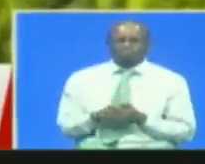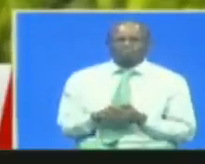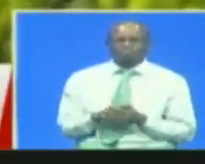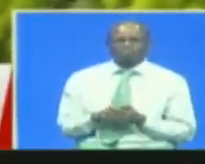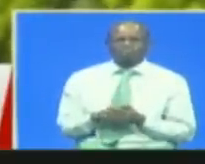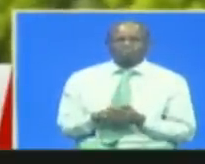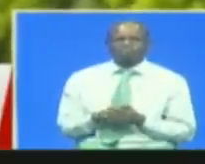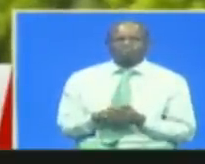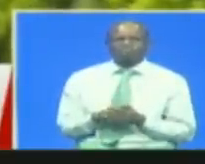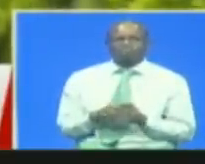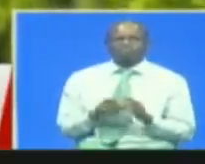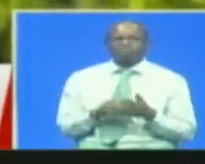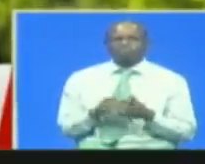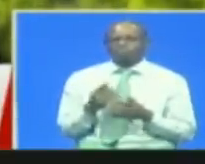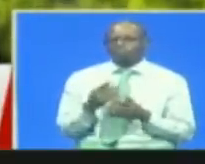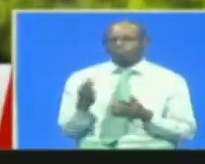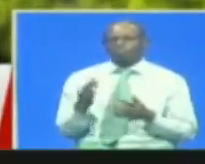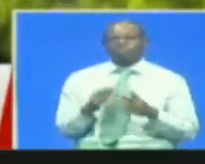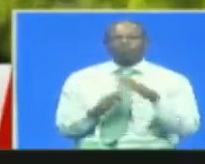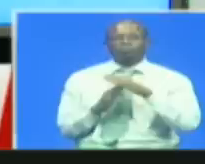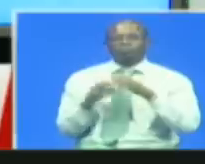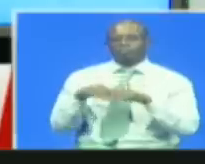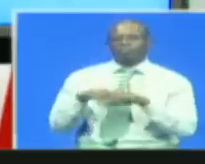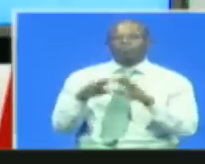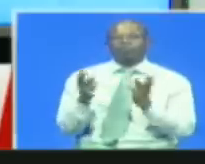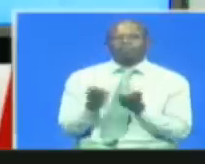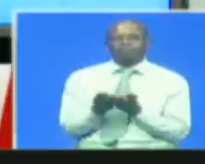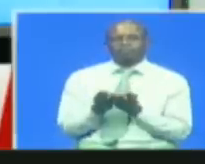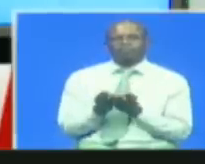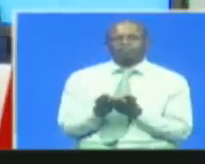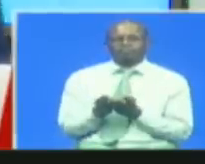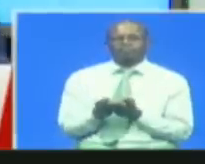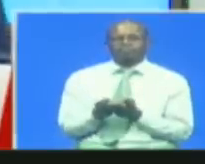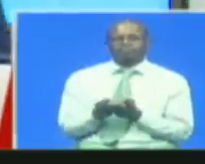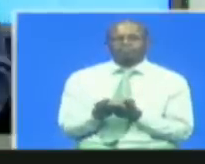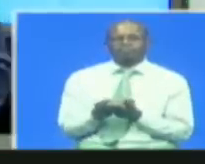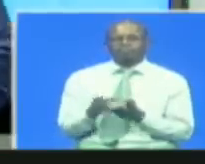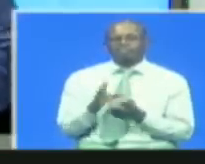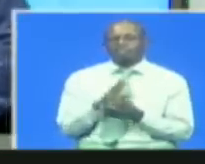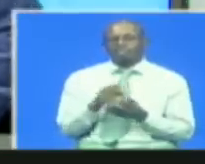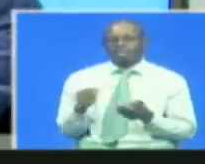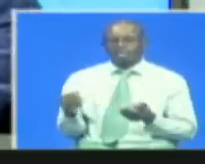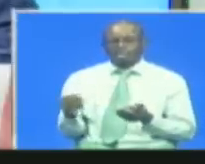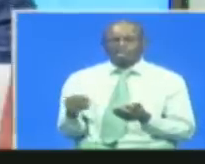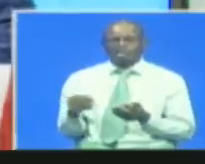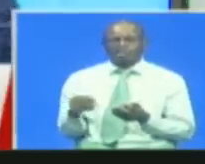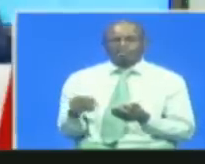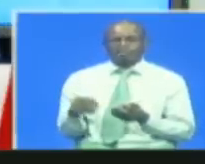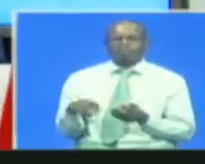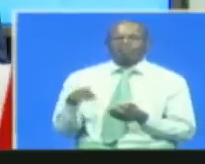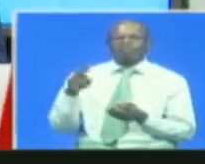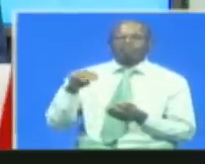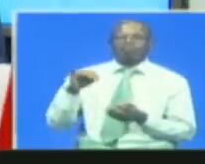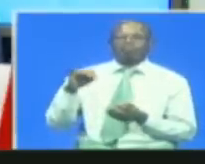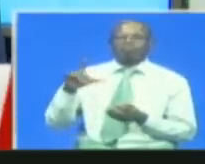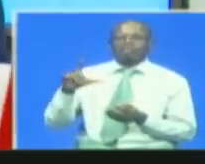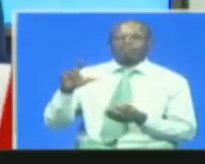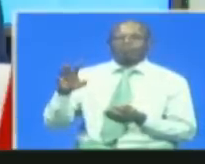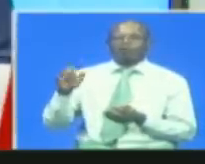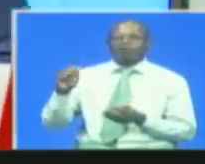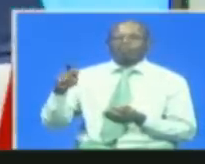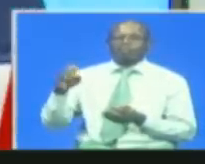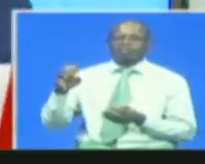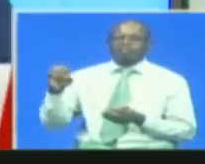who is one of the top golfers in the world now. He never won the Kenya Open. And the Milwaukee Bucks are striking fast in the Eastern Conference